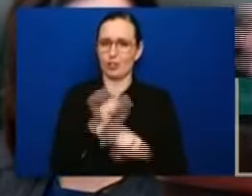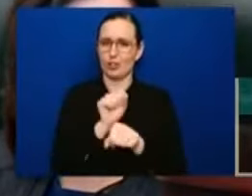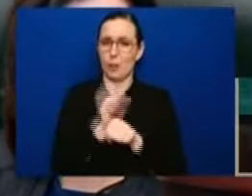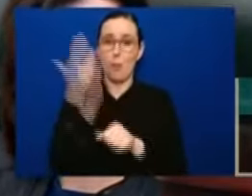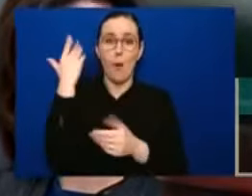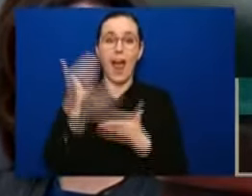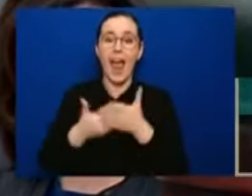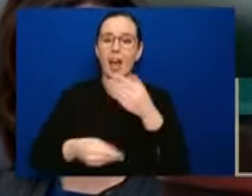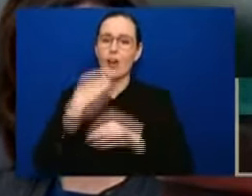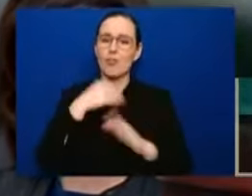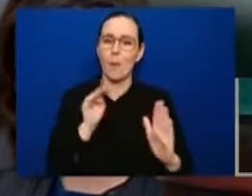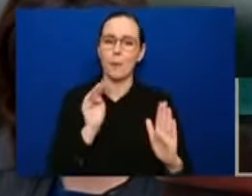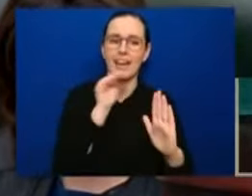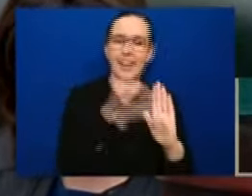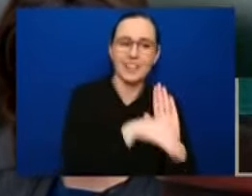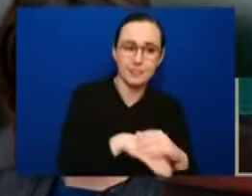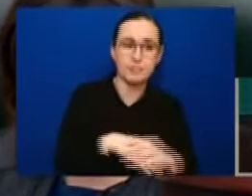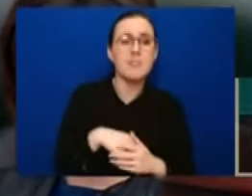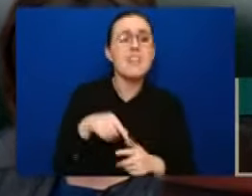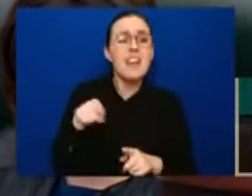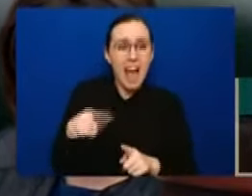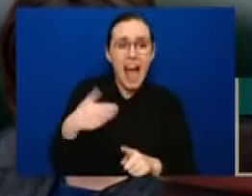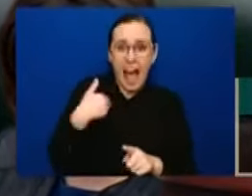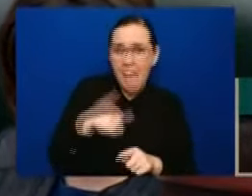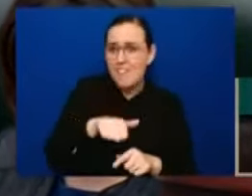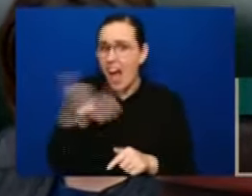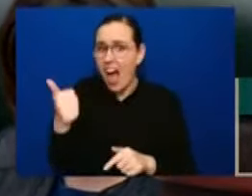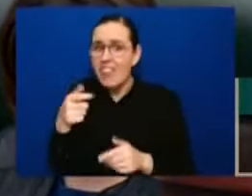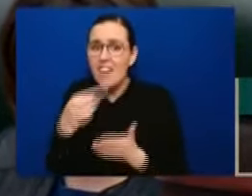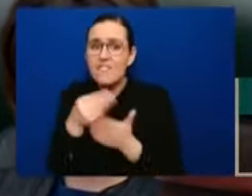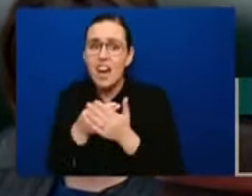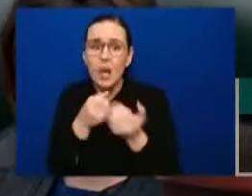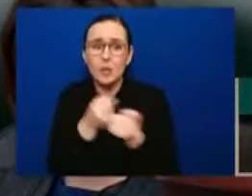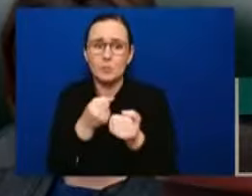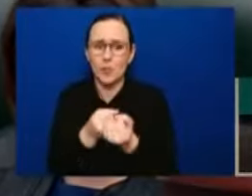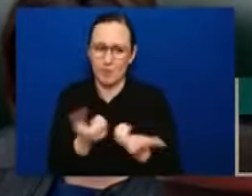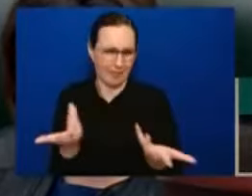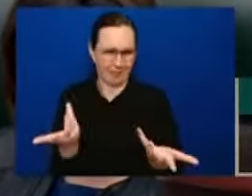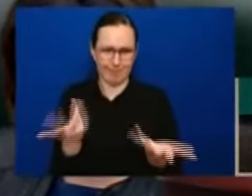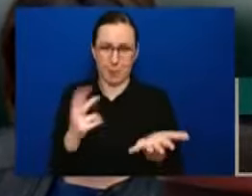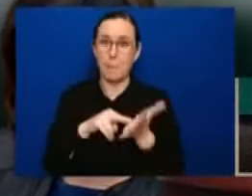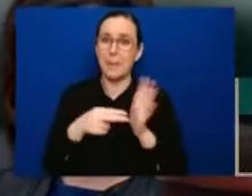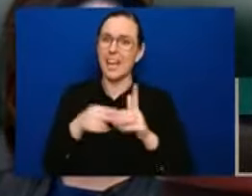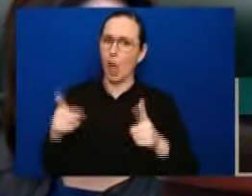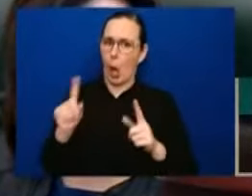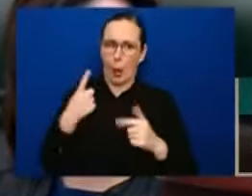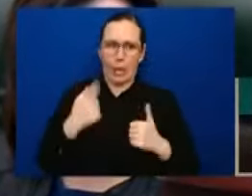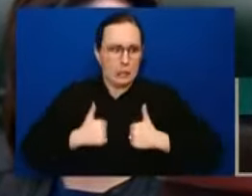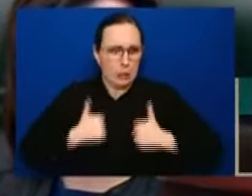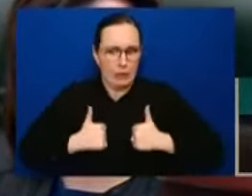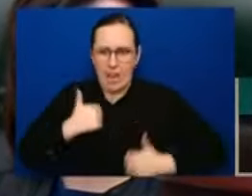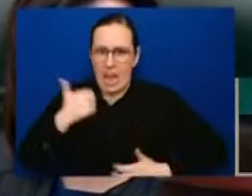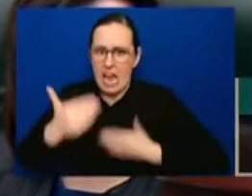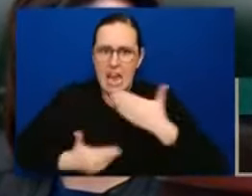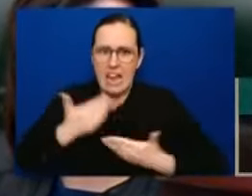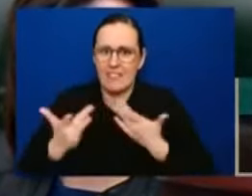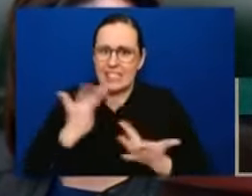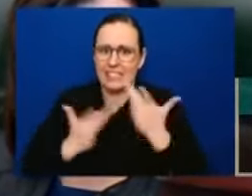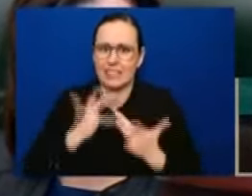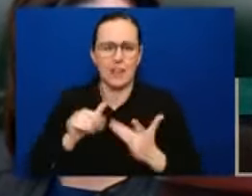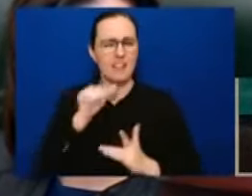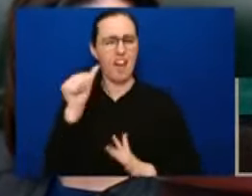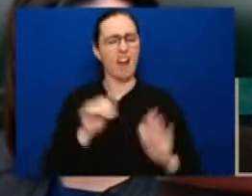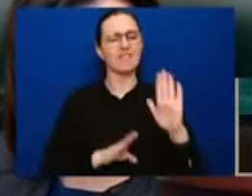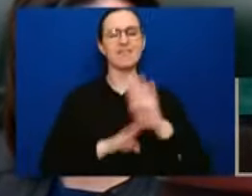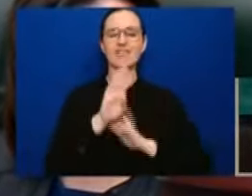friends expressed concern over his social isolation and declining mental health. He considered retraining in a different field. He just